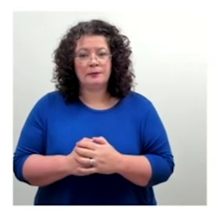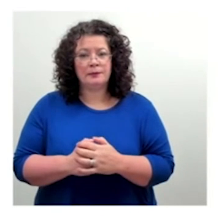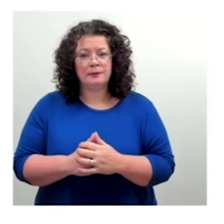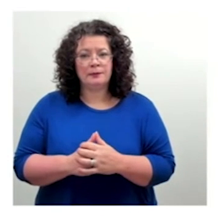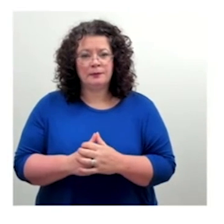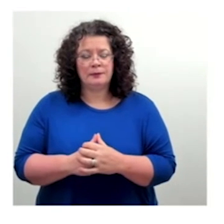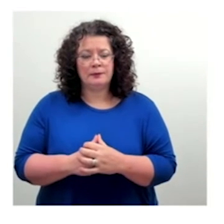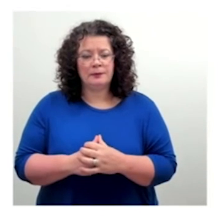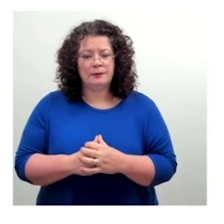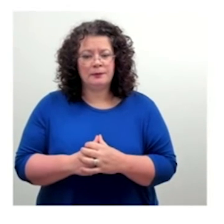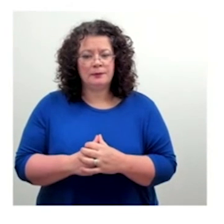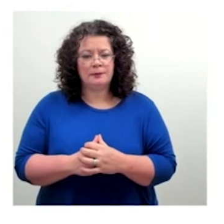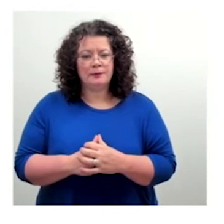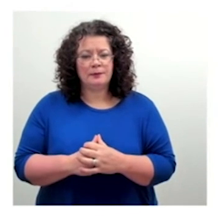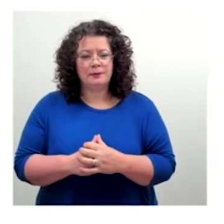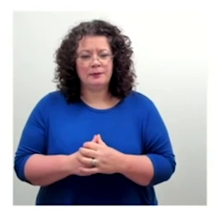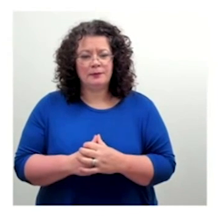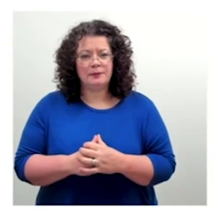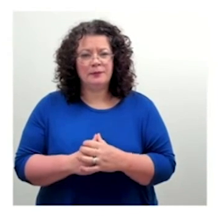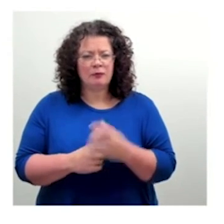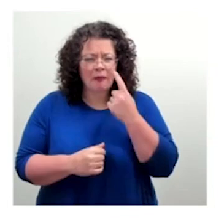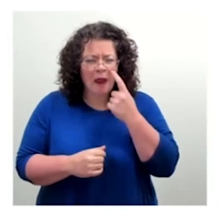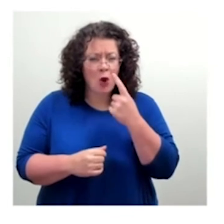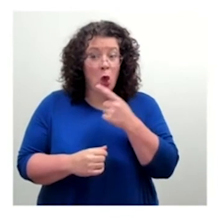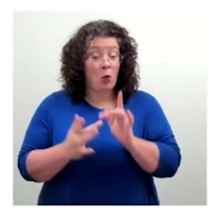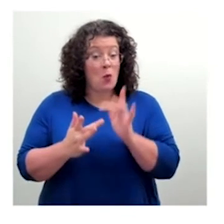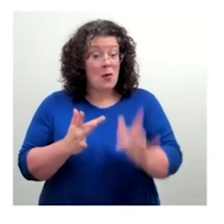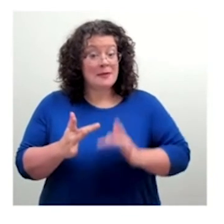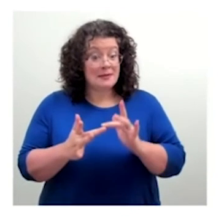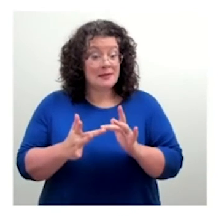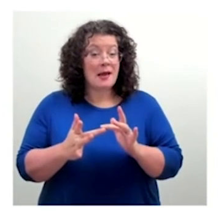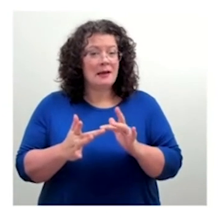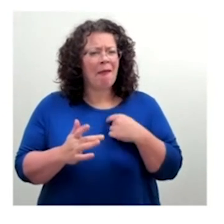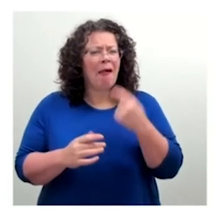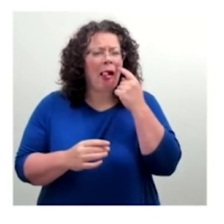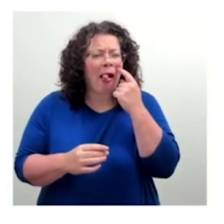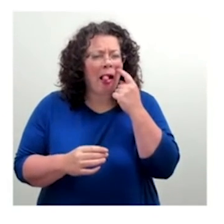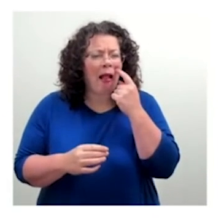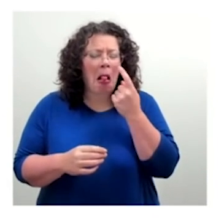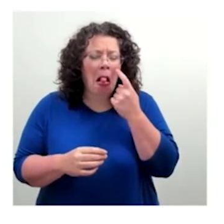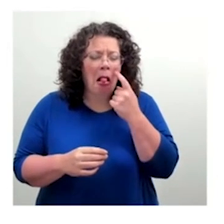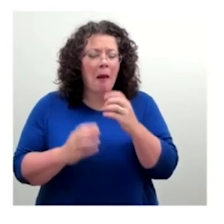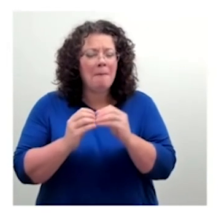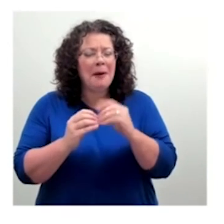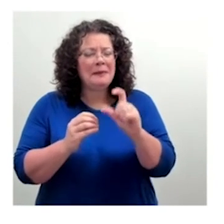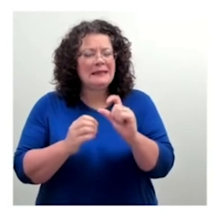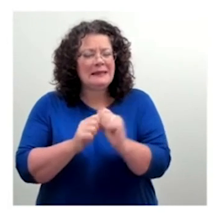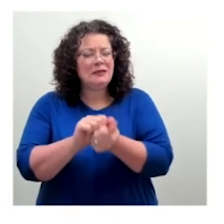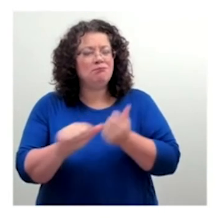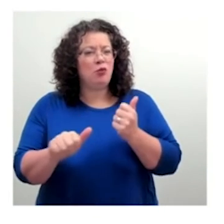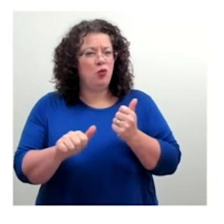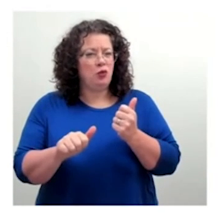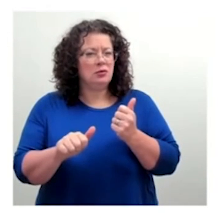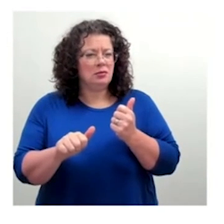went on to BBC Sport and I pulled the screenshot off of BBC Sport to have a look at their new font. So this is